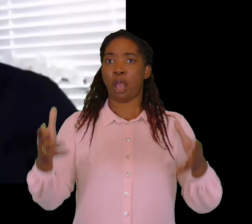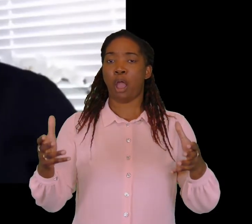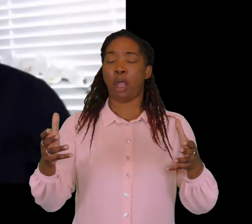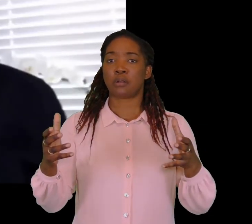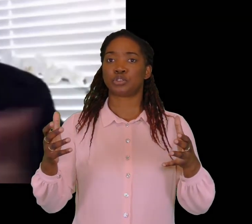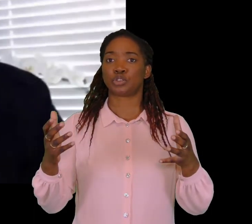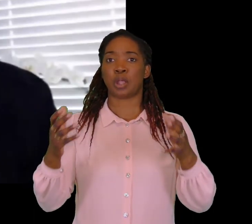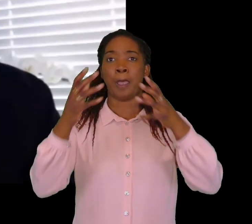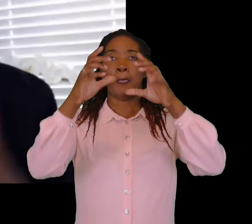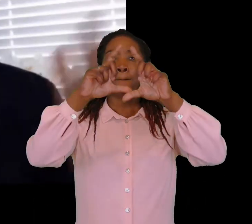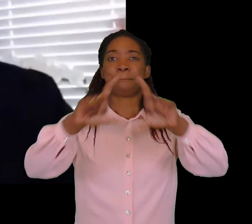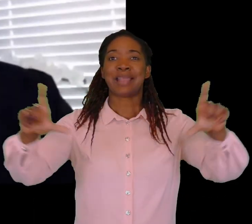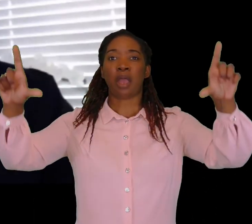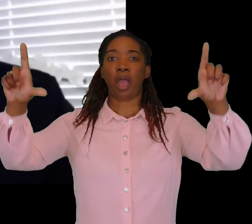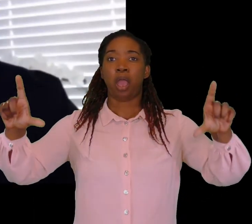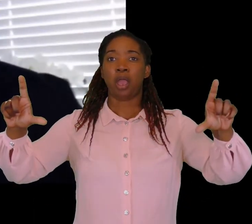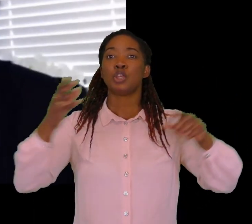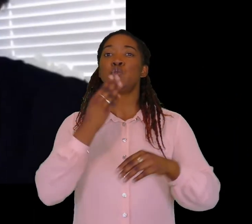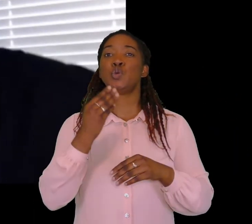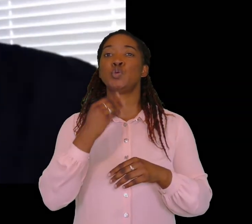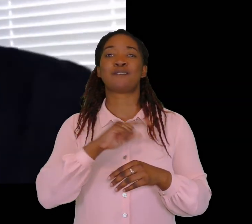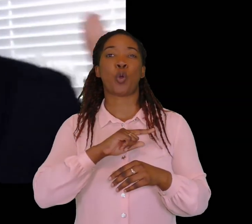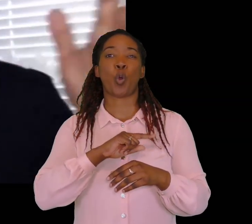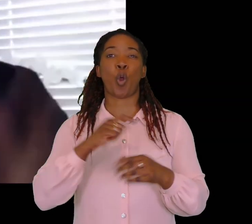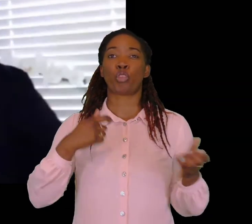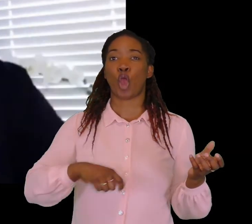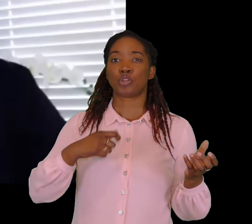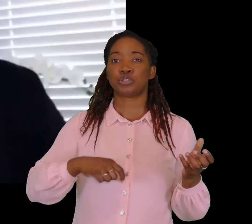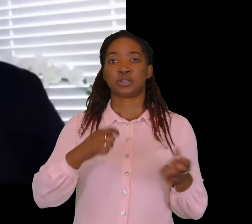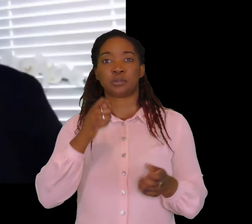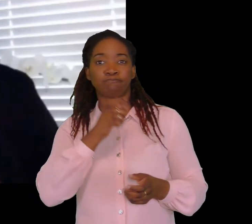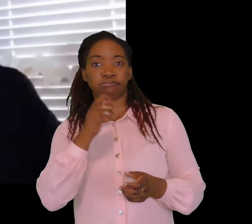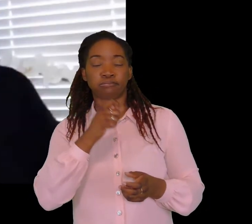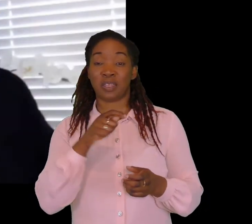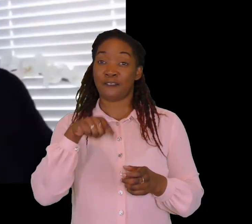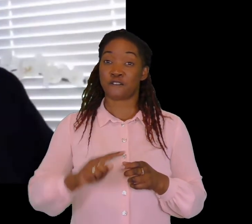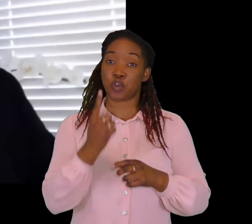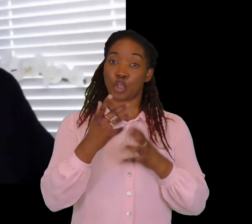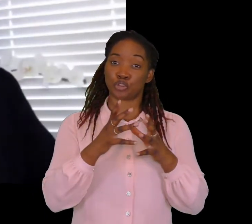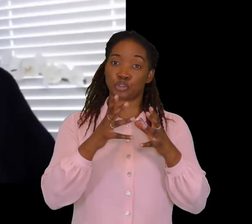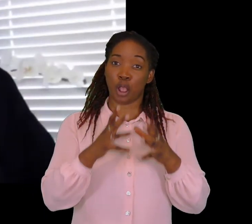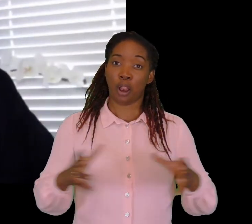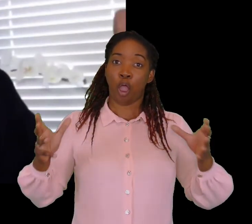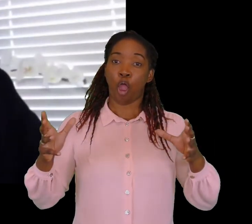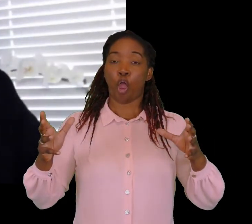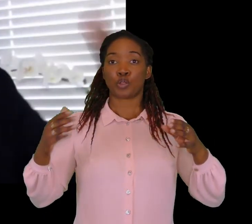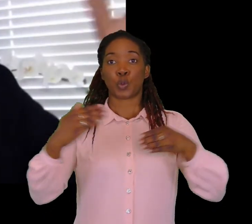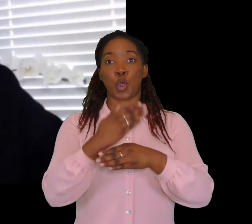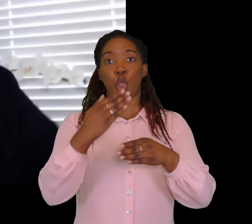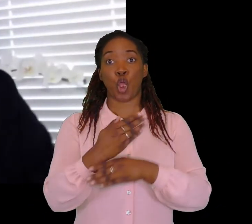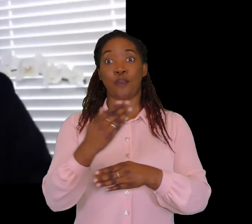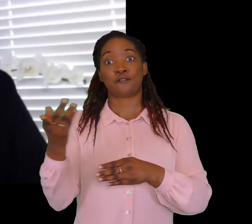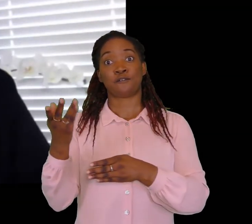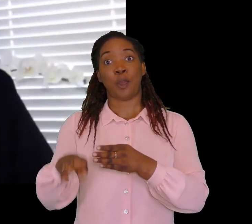scale banners which were used for the concerts. And these were the first large scale works actually to be available by an artist of color